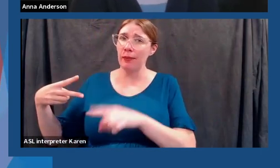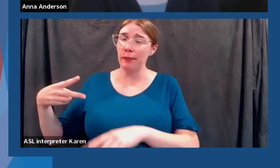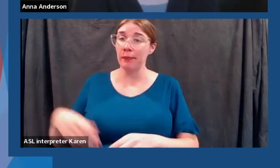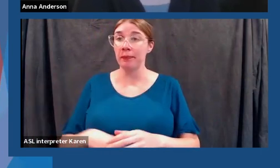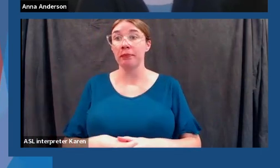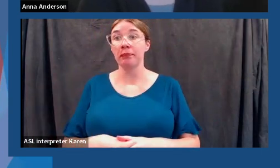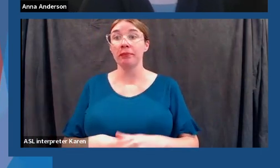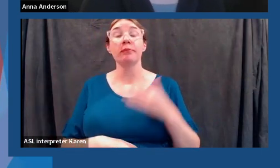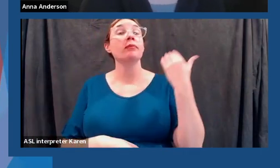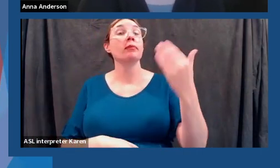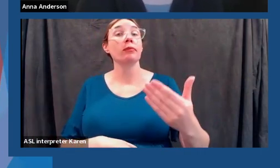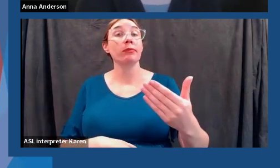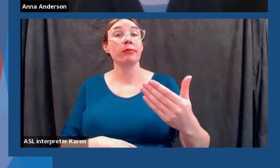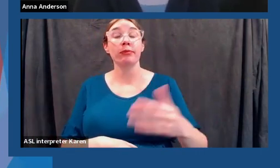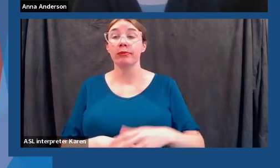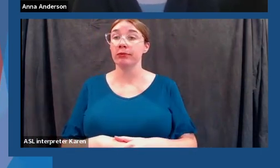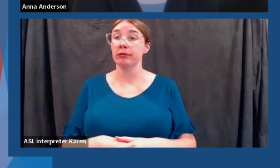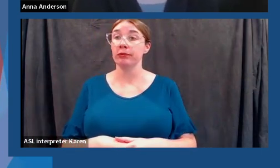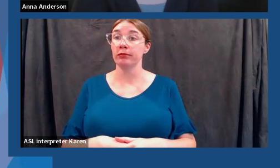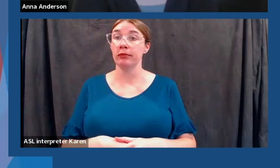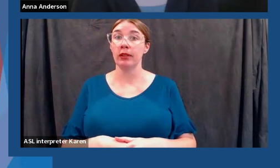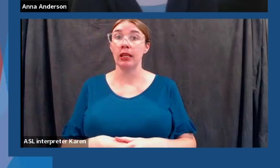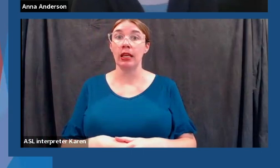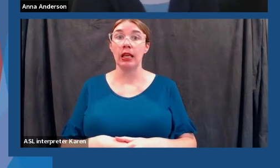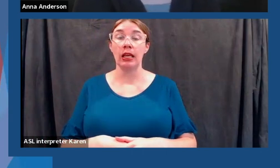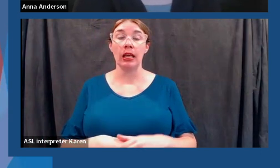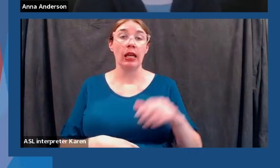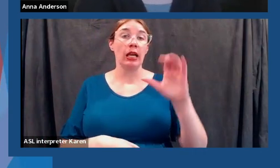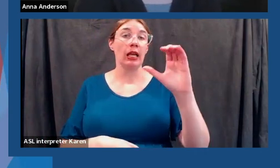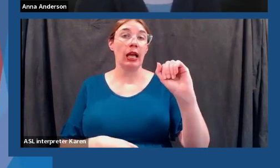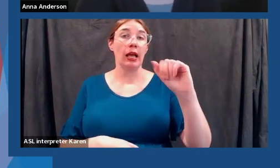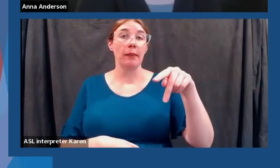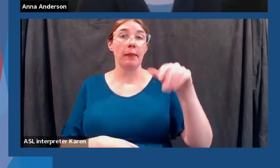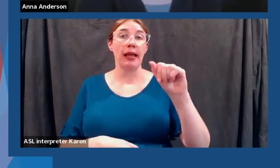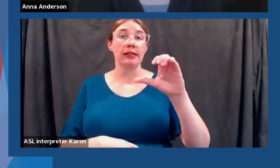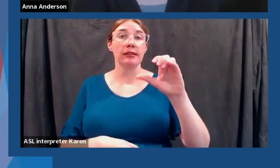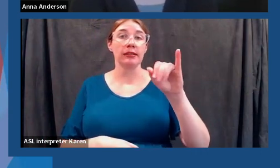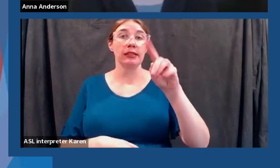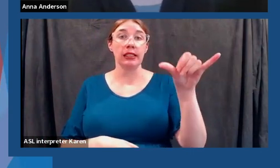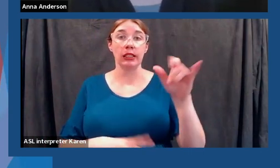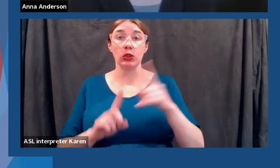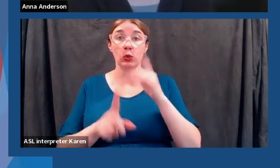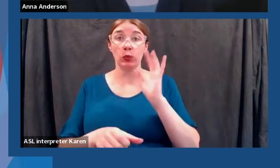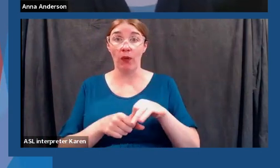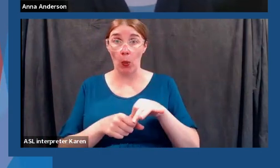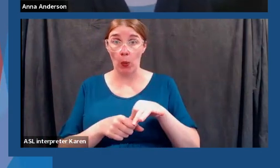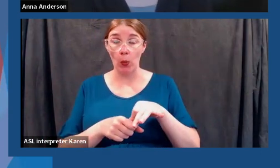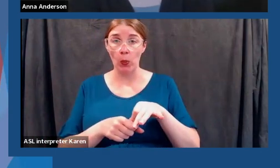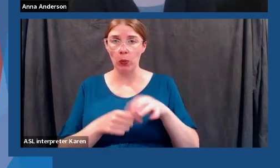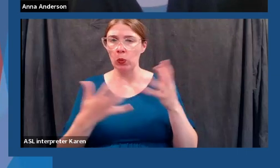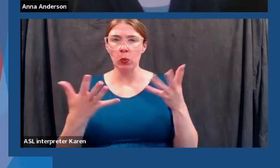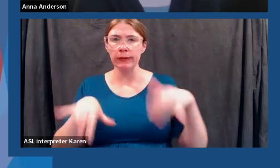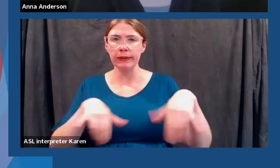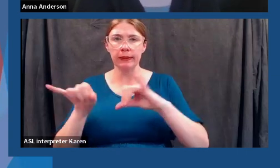Okay, what is the standard for the capacity to vote? So the standard is imposed on voters not alleged to